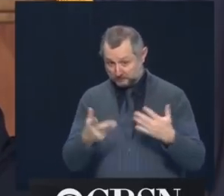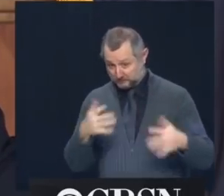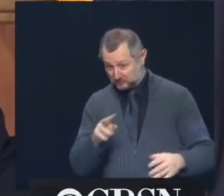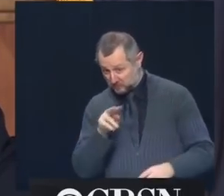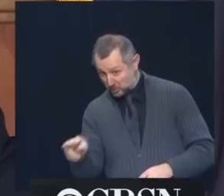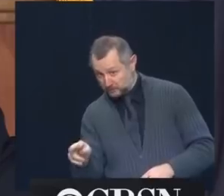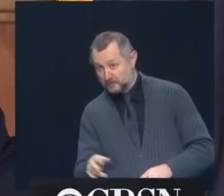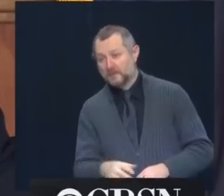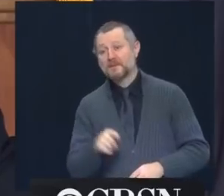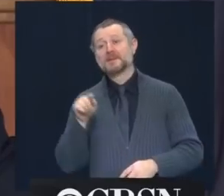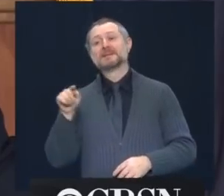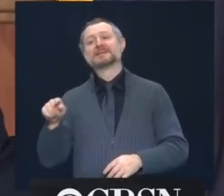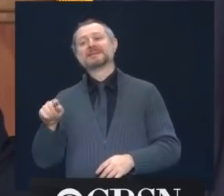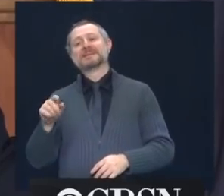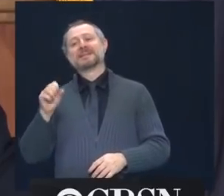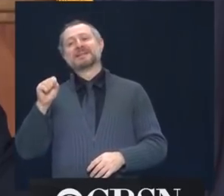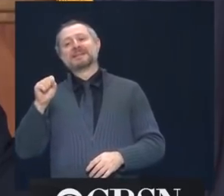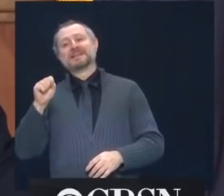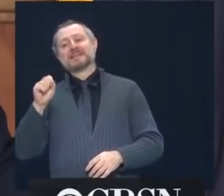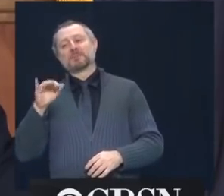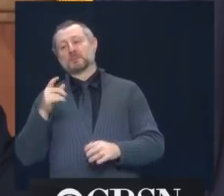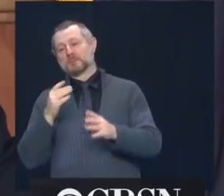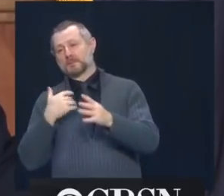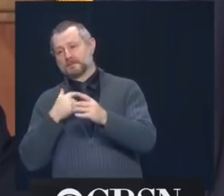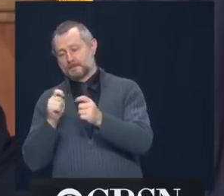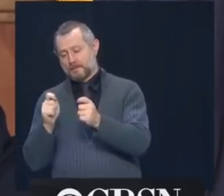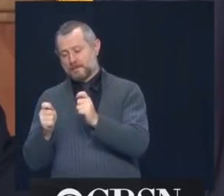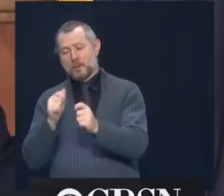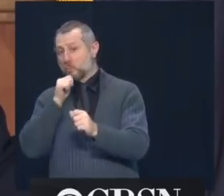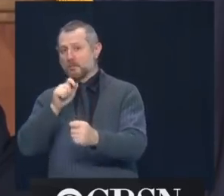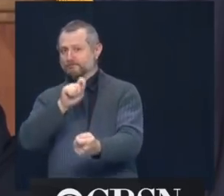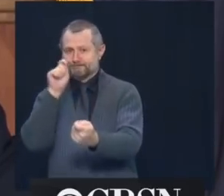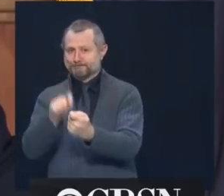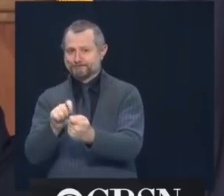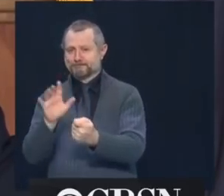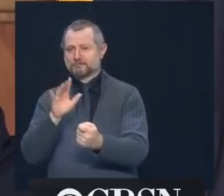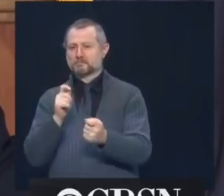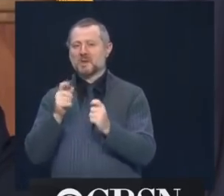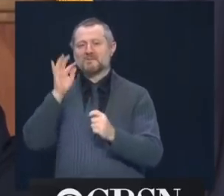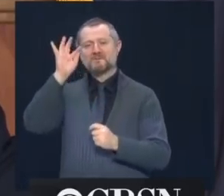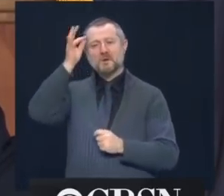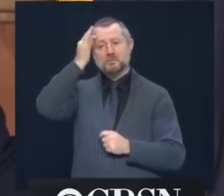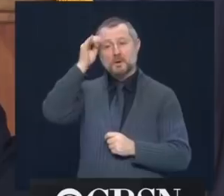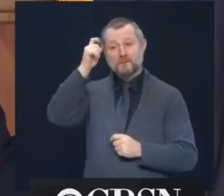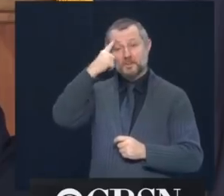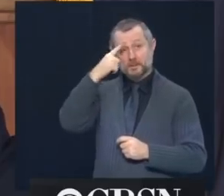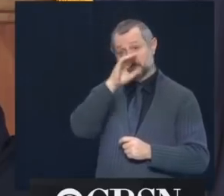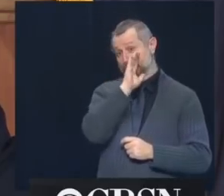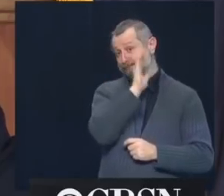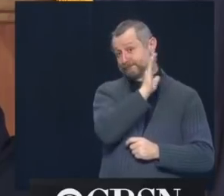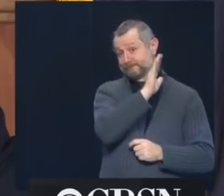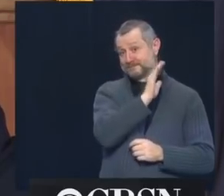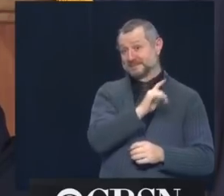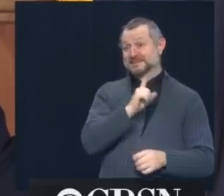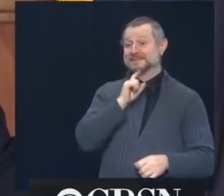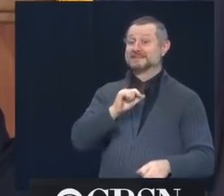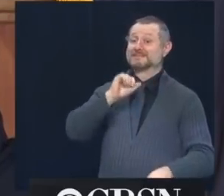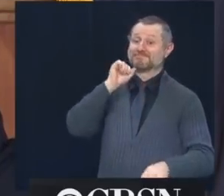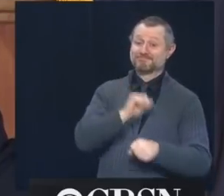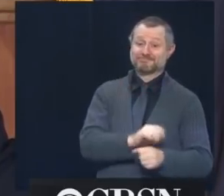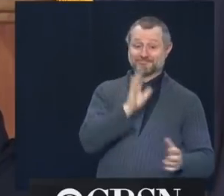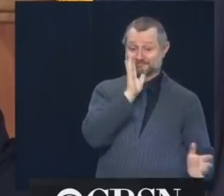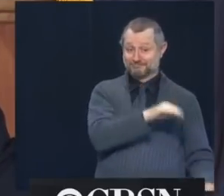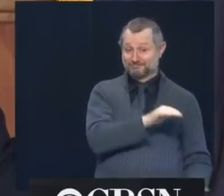This is all subject to the federal government actually delivering that number on that